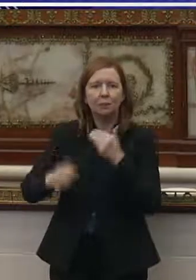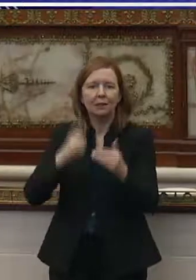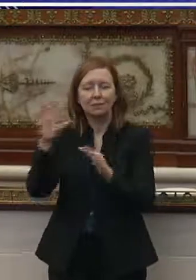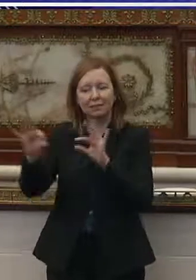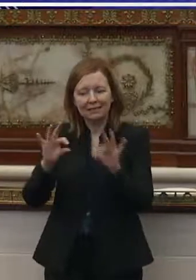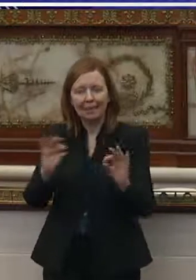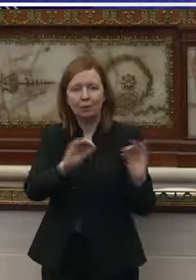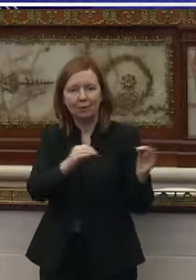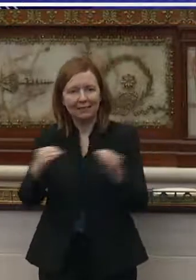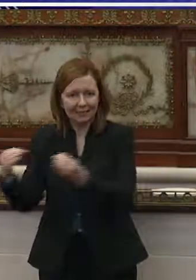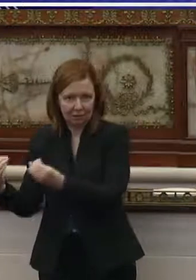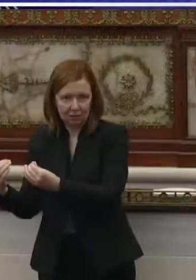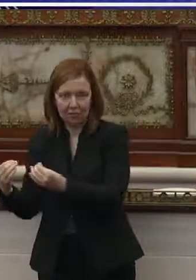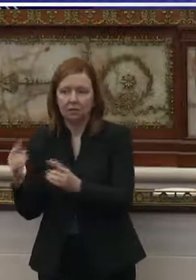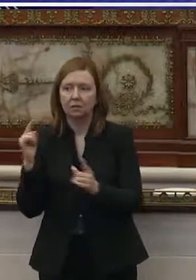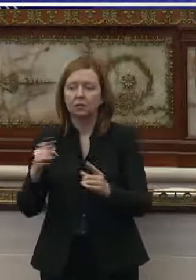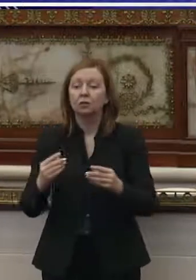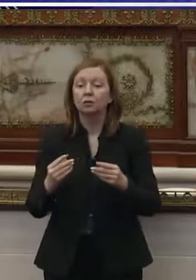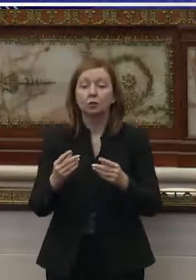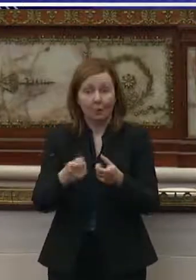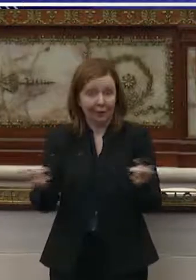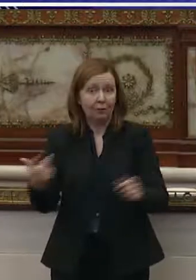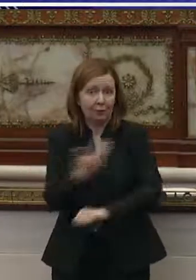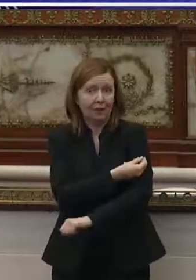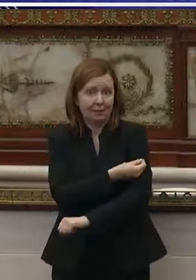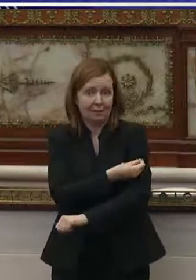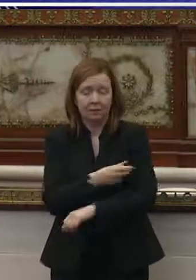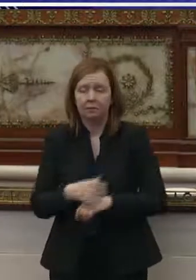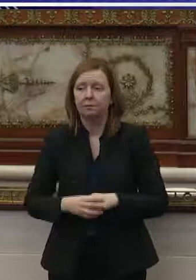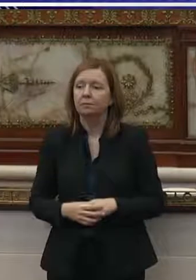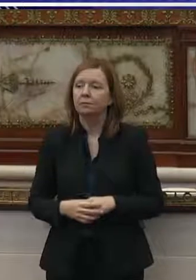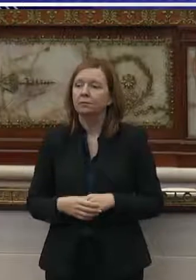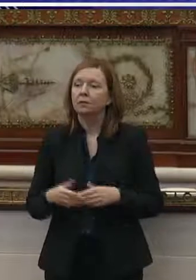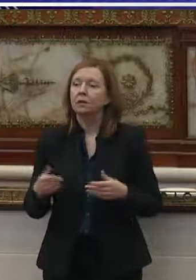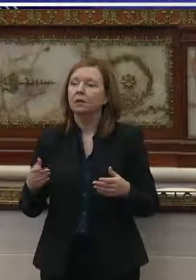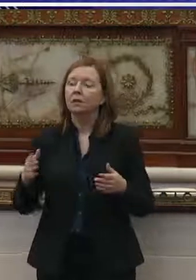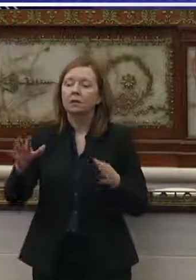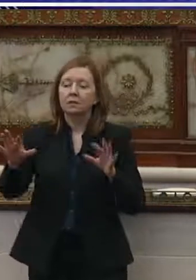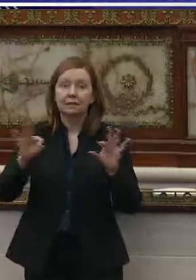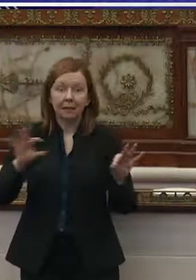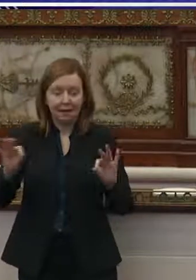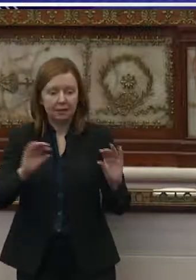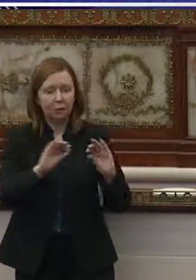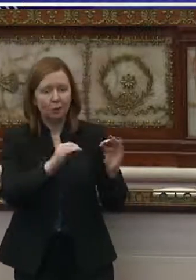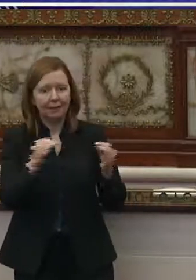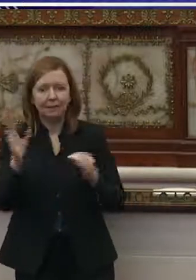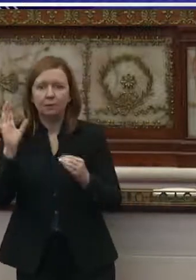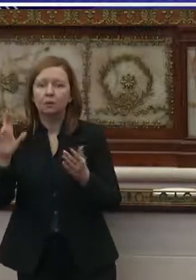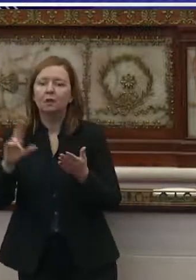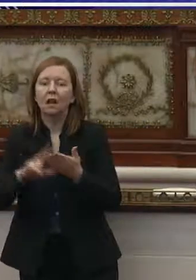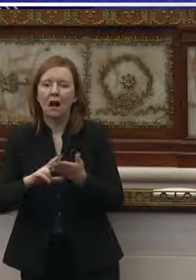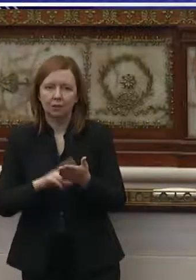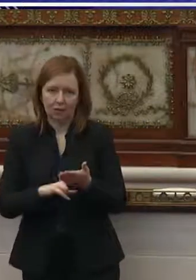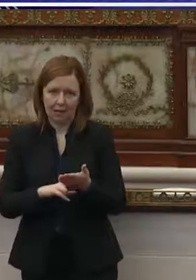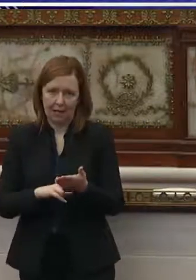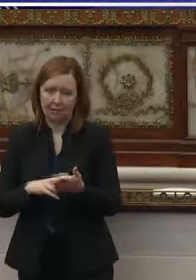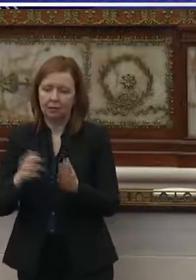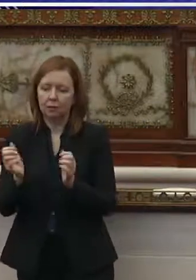selecting organizations to administer vaccines. Selected organizations will contract